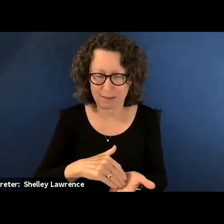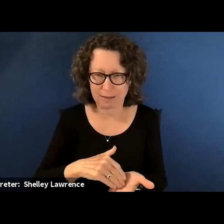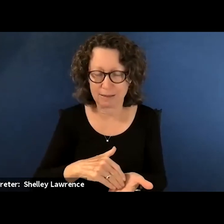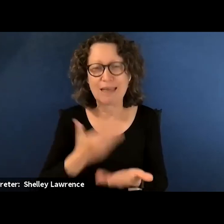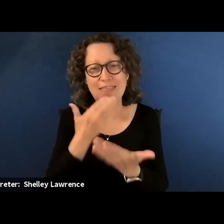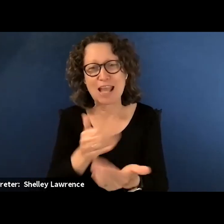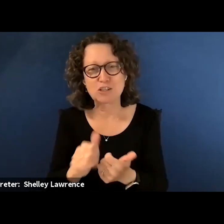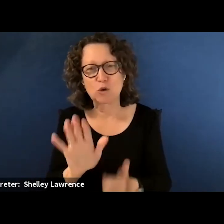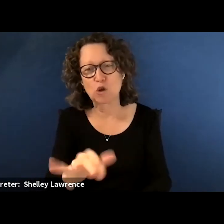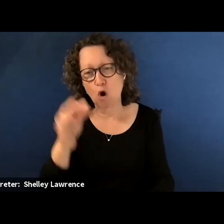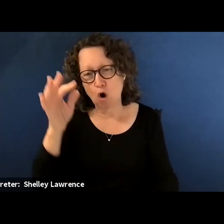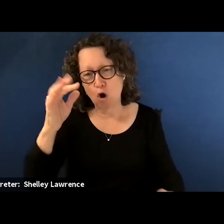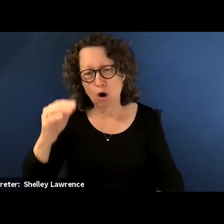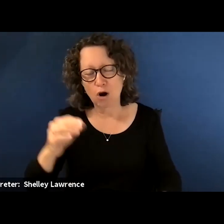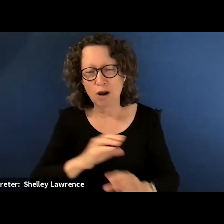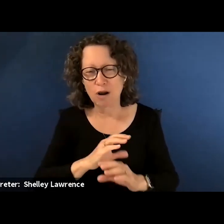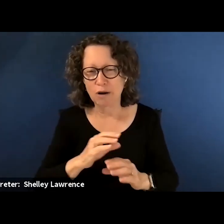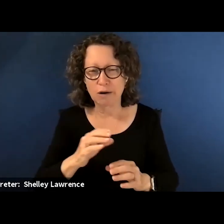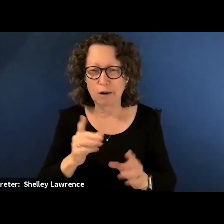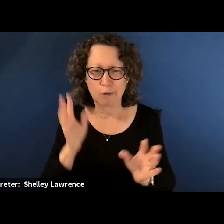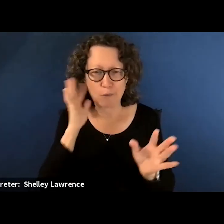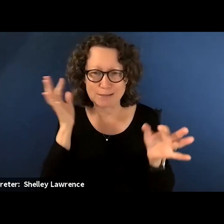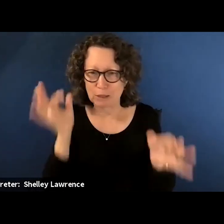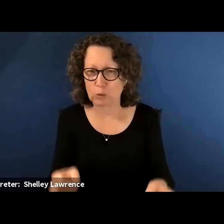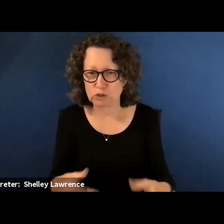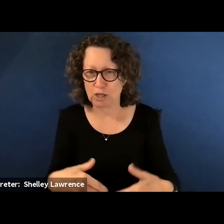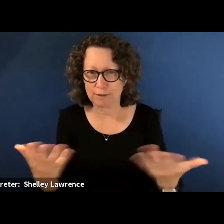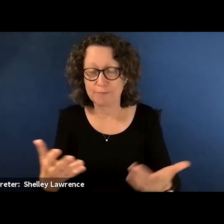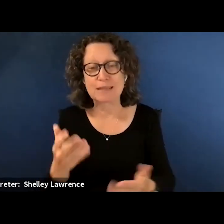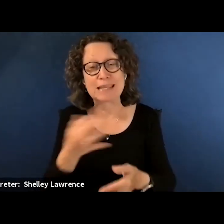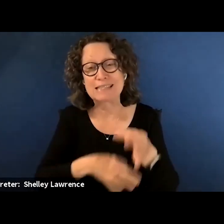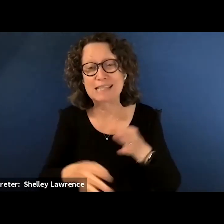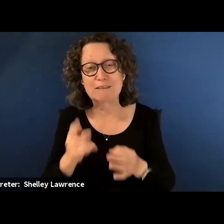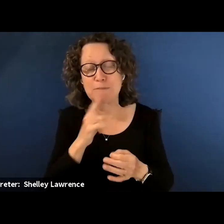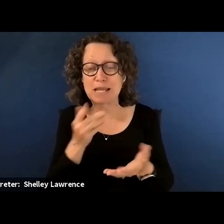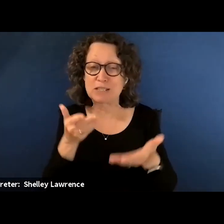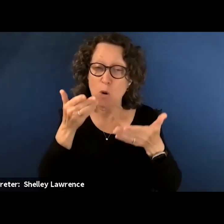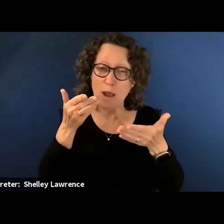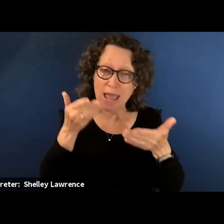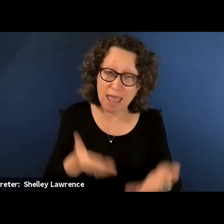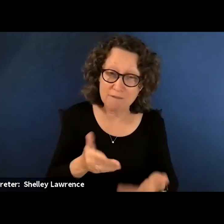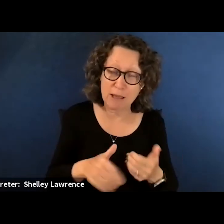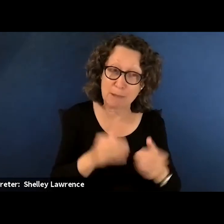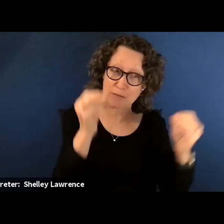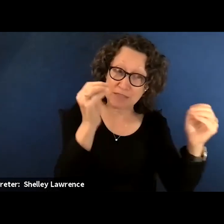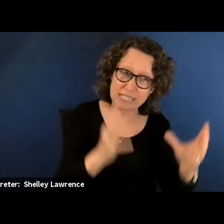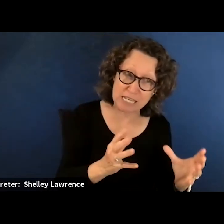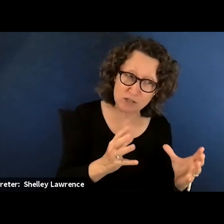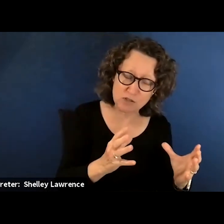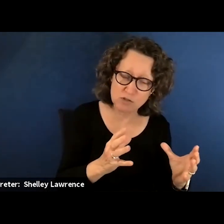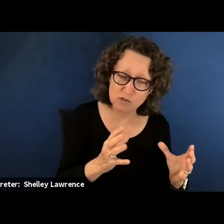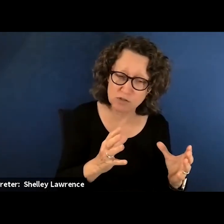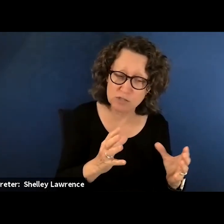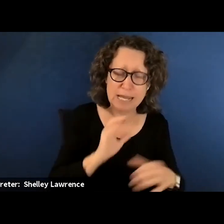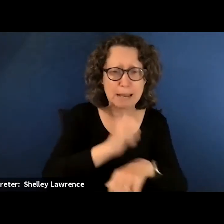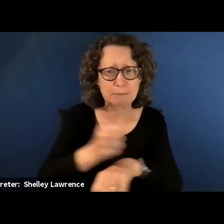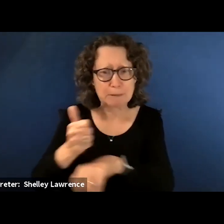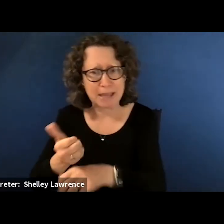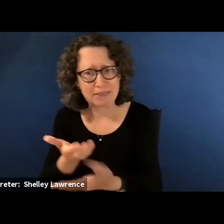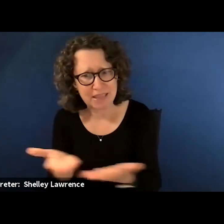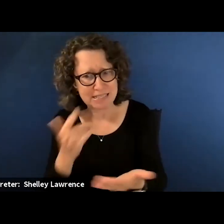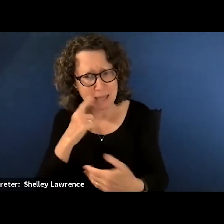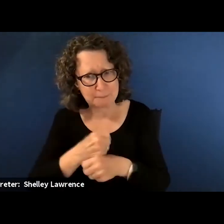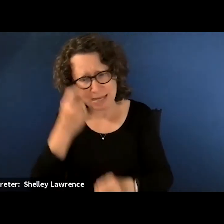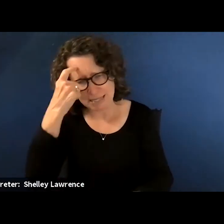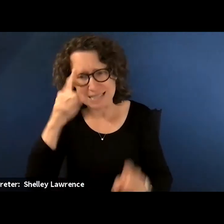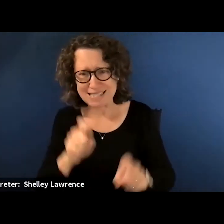your senseless resolution. Instead of being so heavy-handed on the teachers, implement measures that make sense.